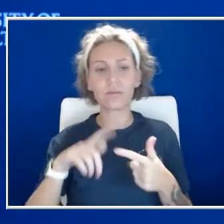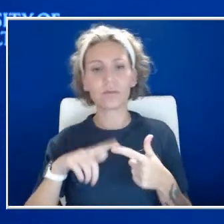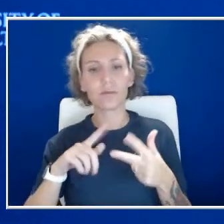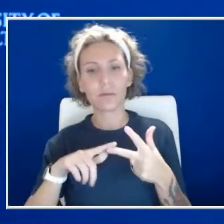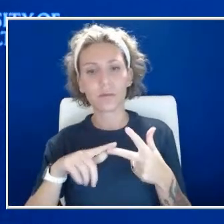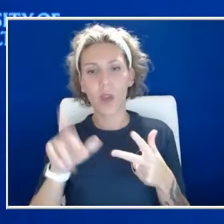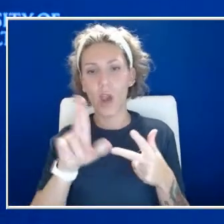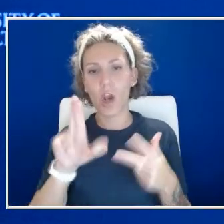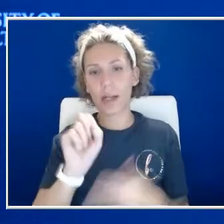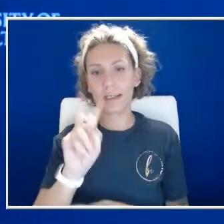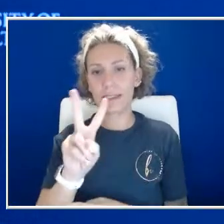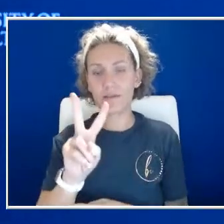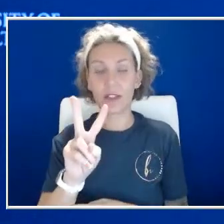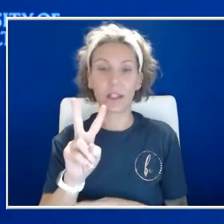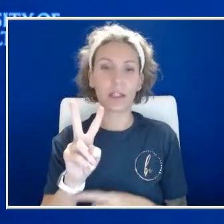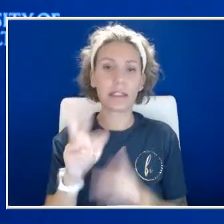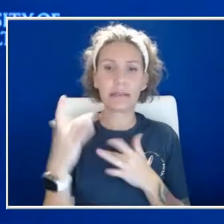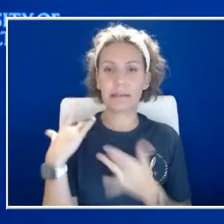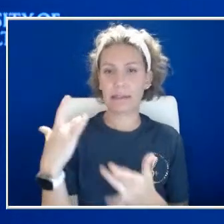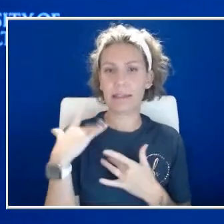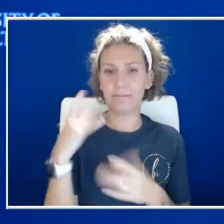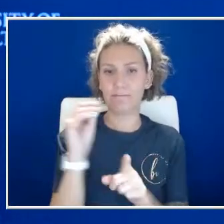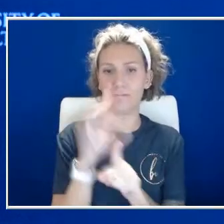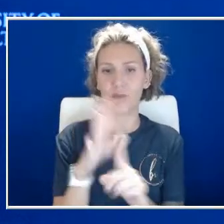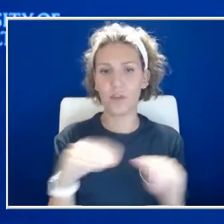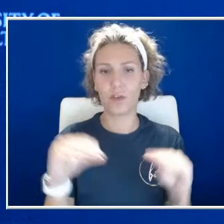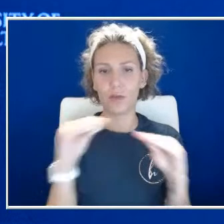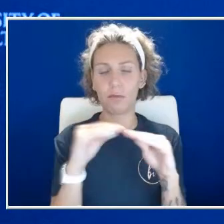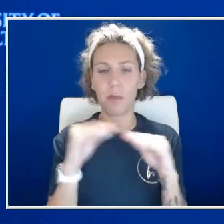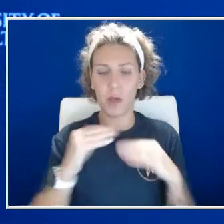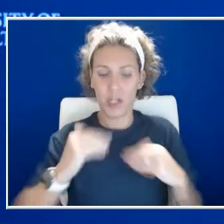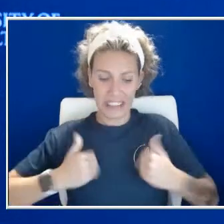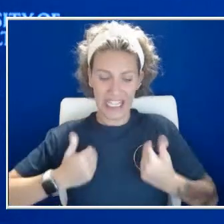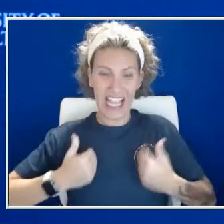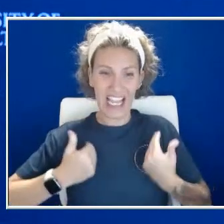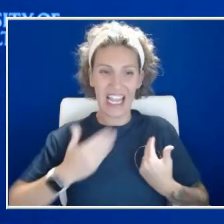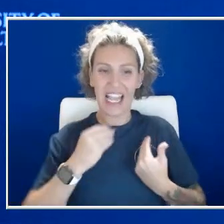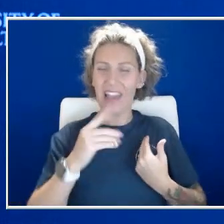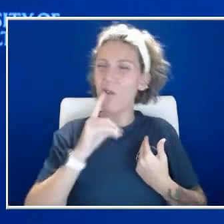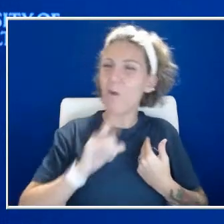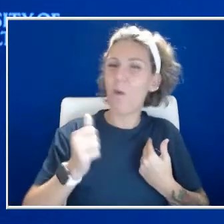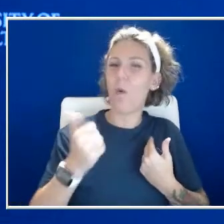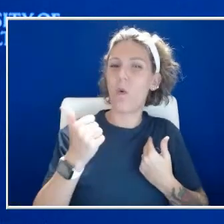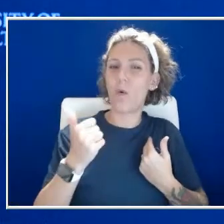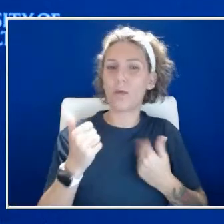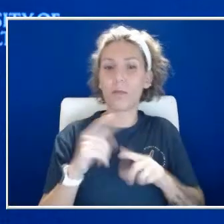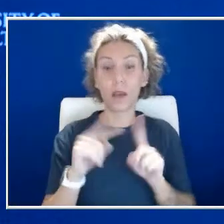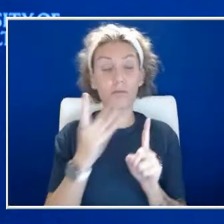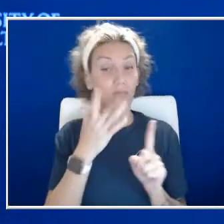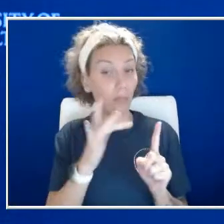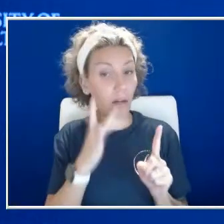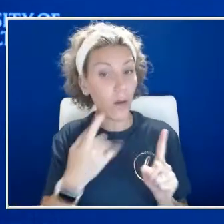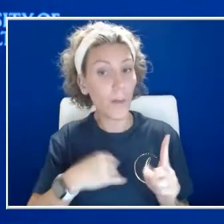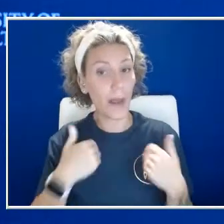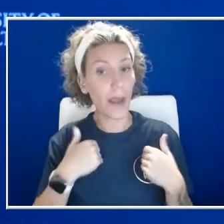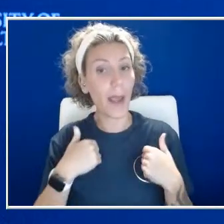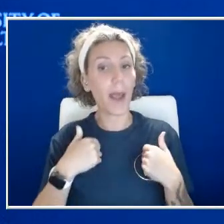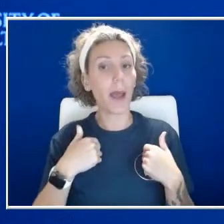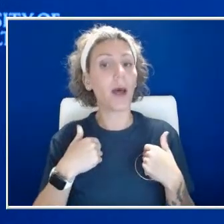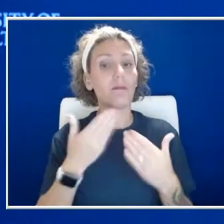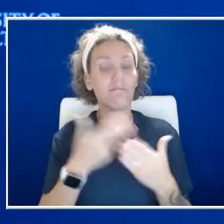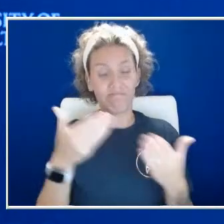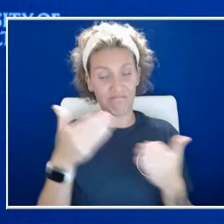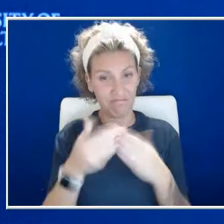again, tends to affect more of the very young and the very old, but luckily we have some products coming out now, some